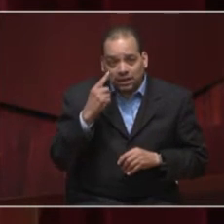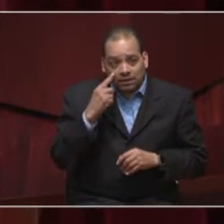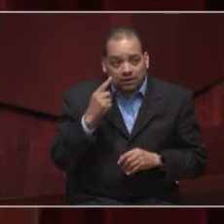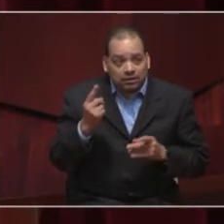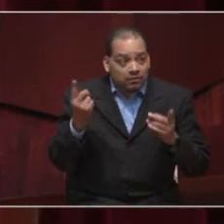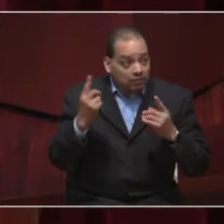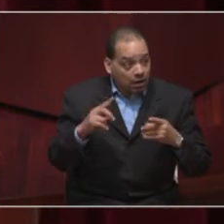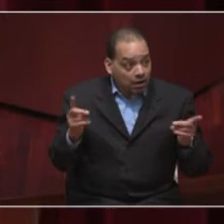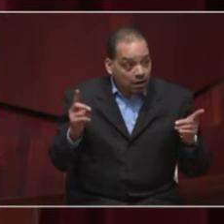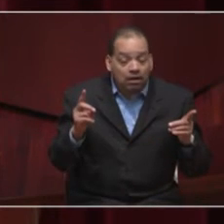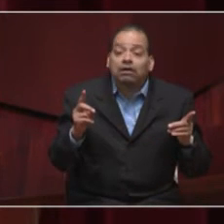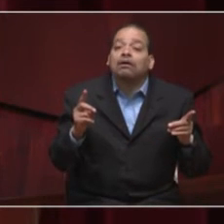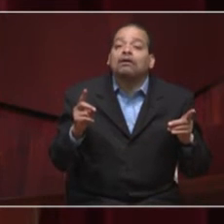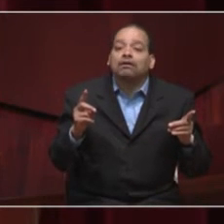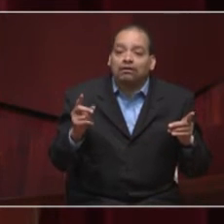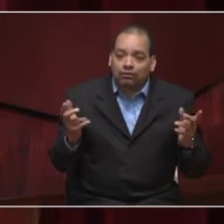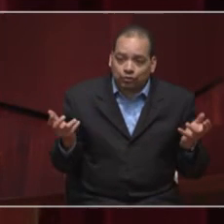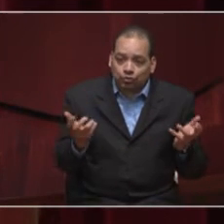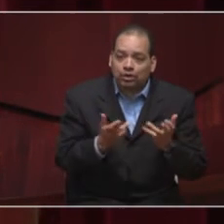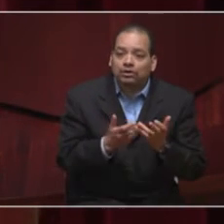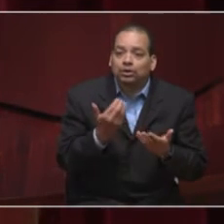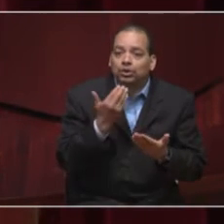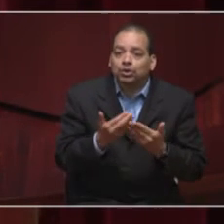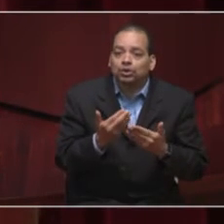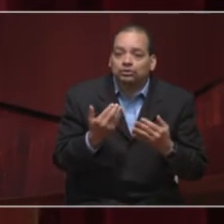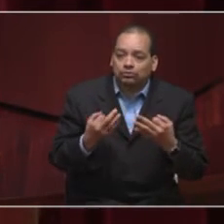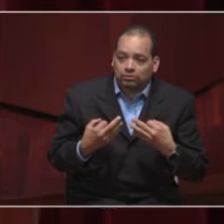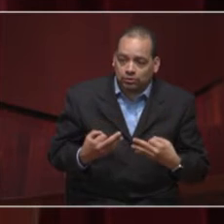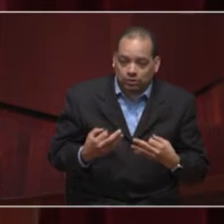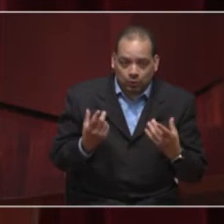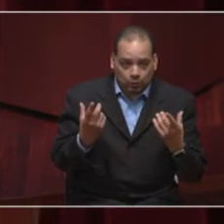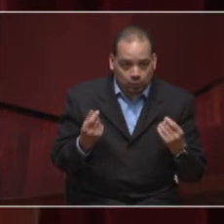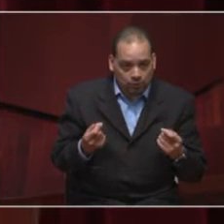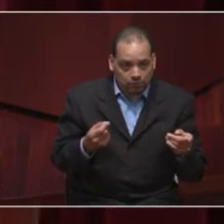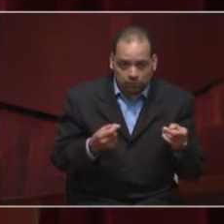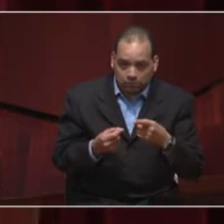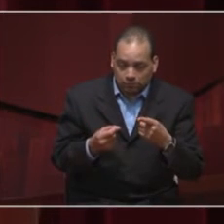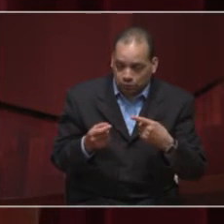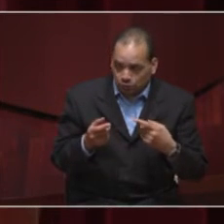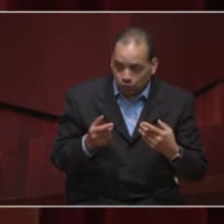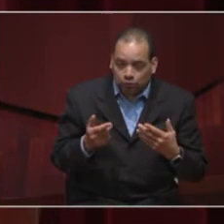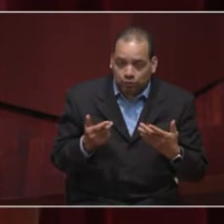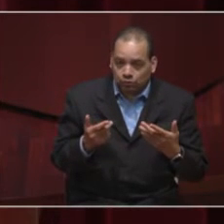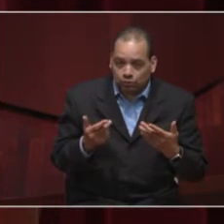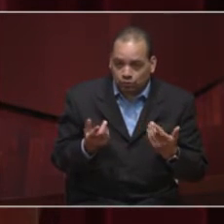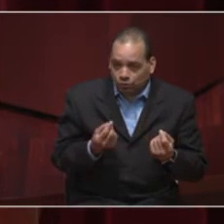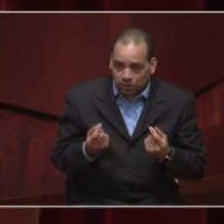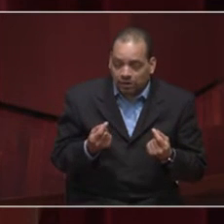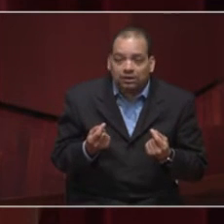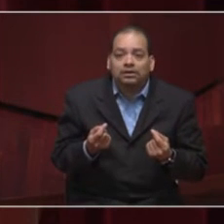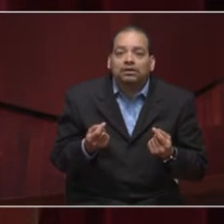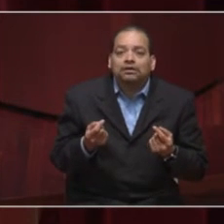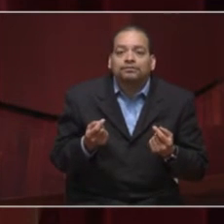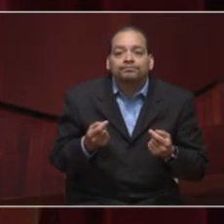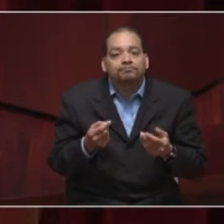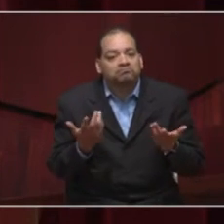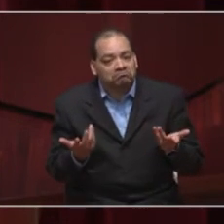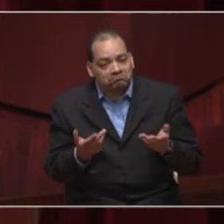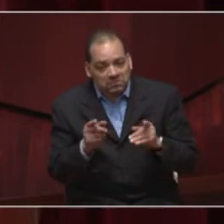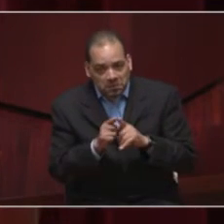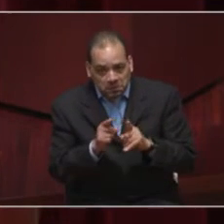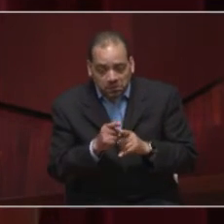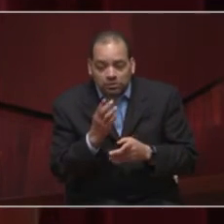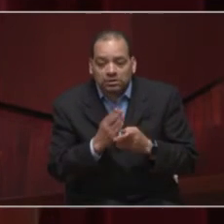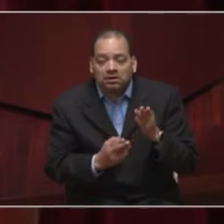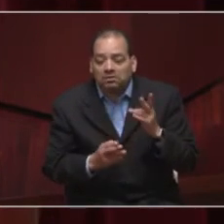it's pulled together a good description of what we most of us are doing. I think some of these questions that you're raising are excellent questions, and I